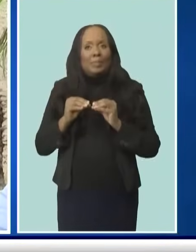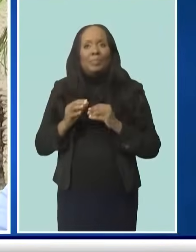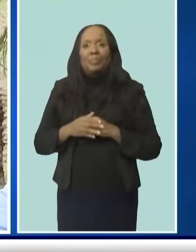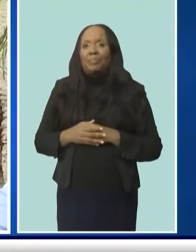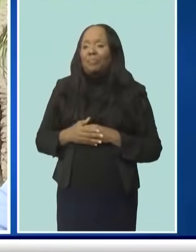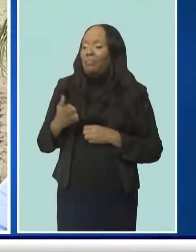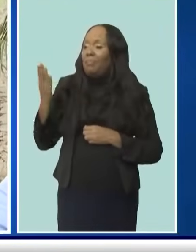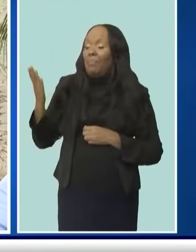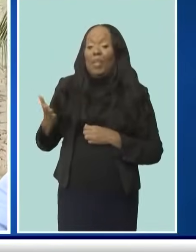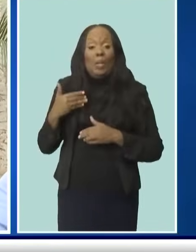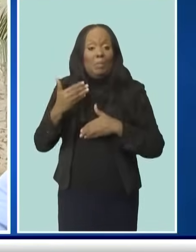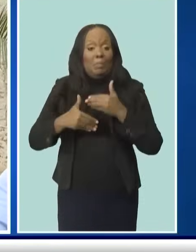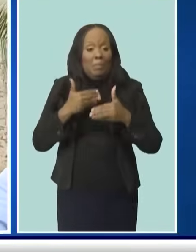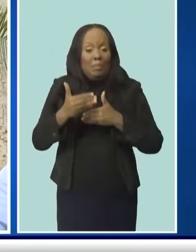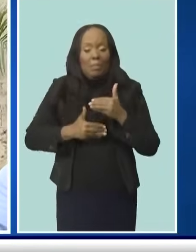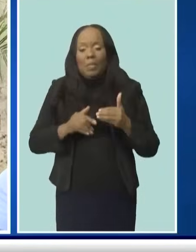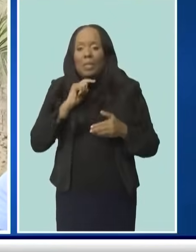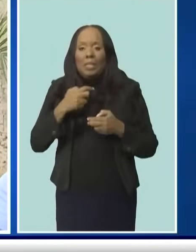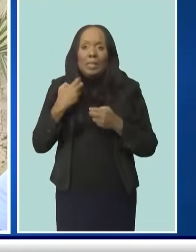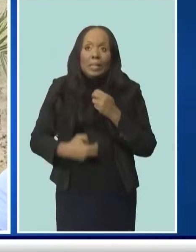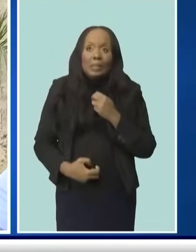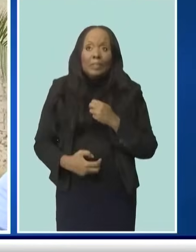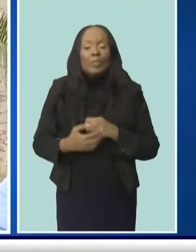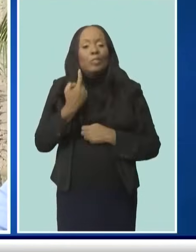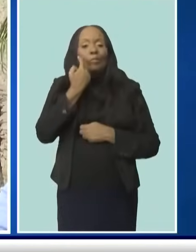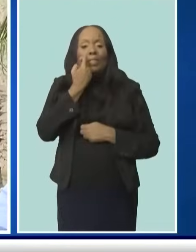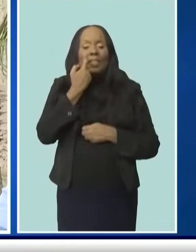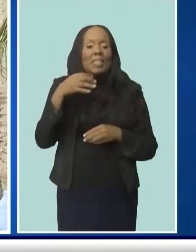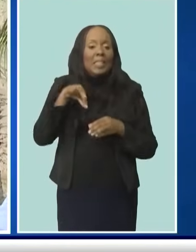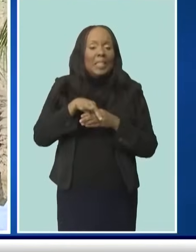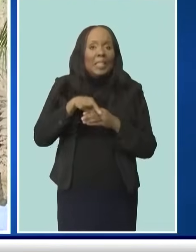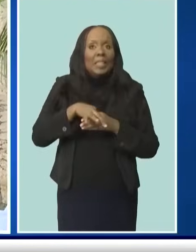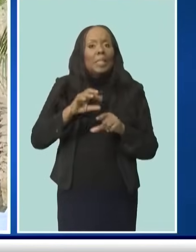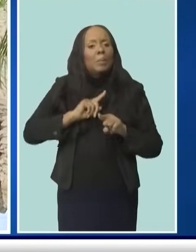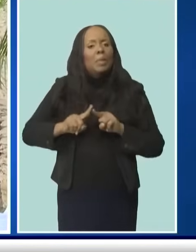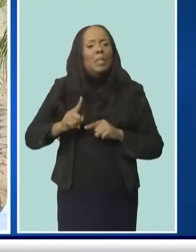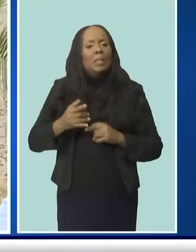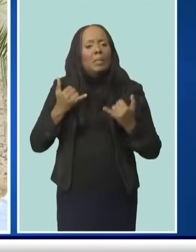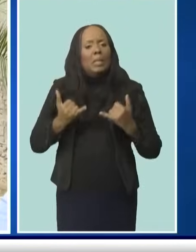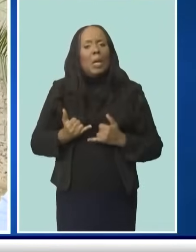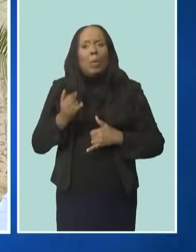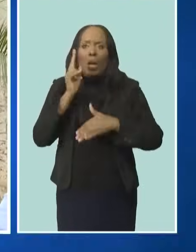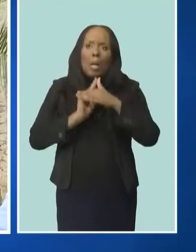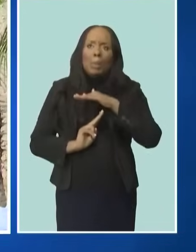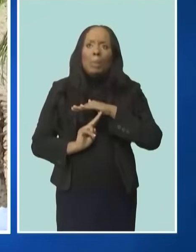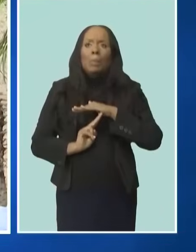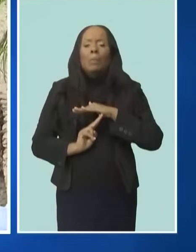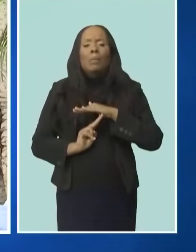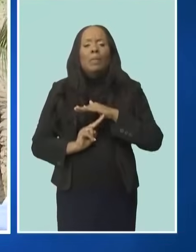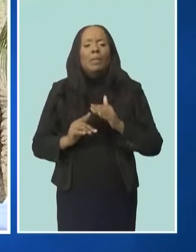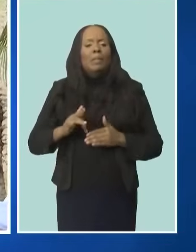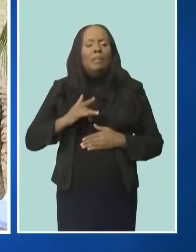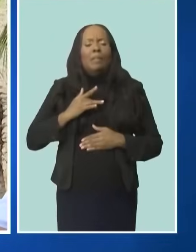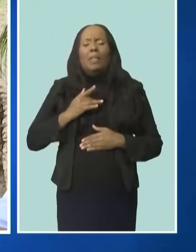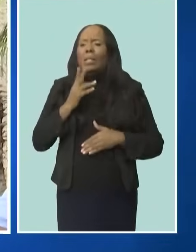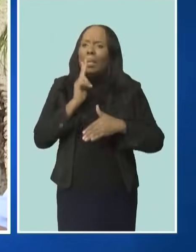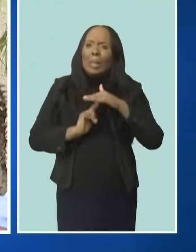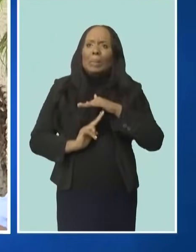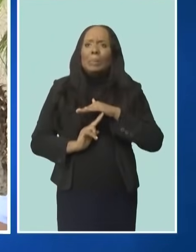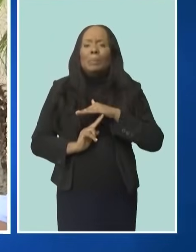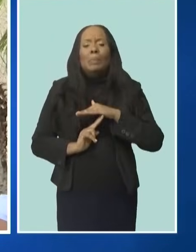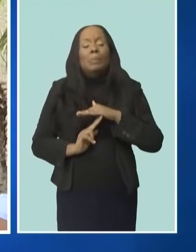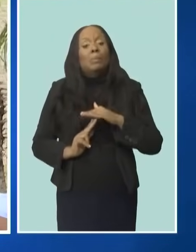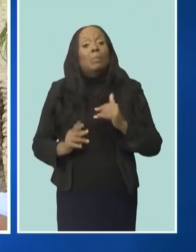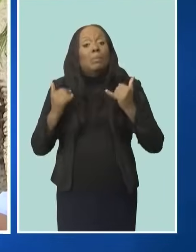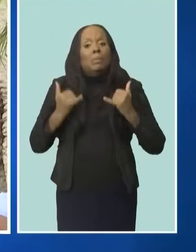very rigorous, just concluded by election, but it's really a humbling feeling to be here. This, of course, now begins the formal